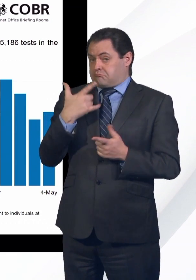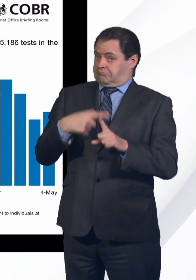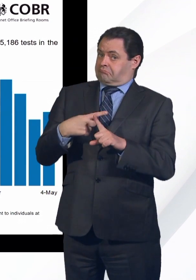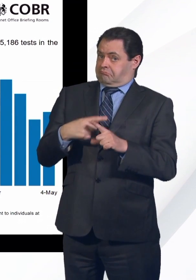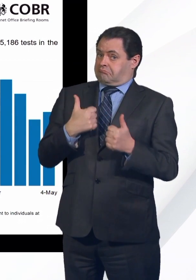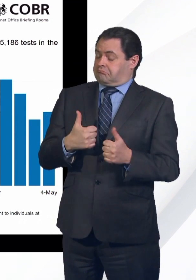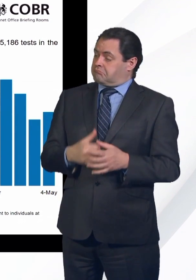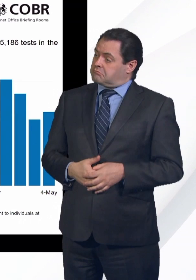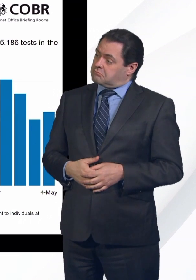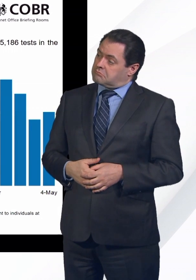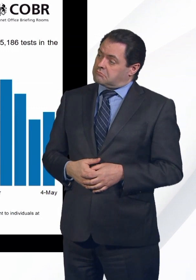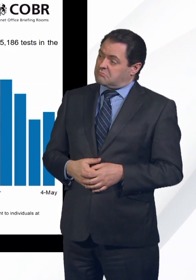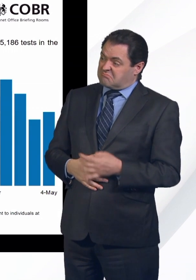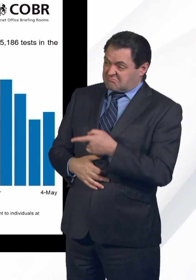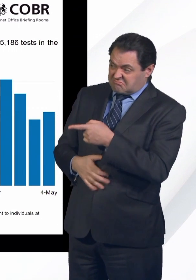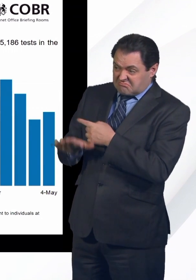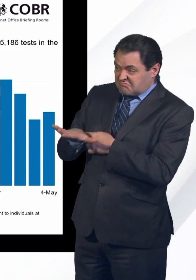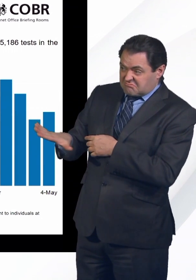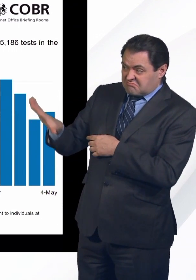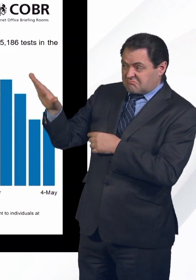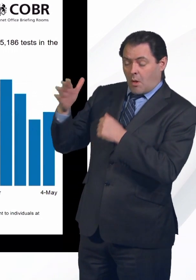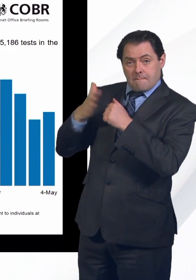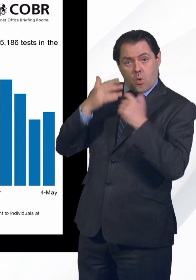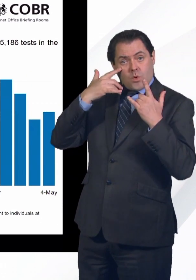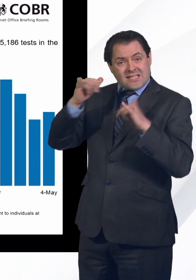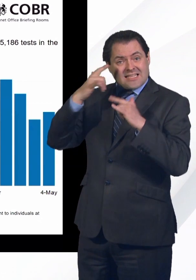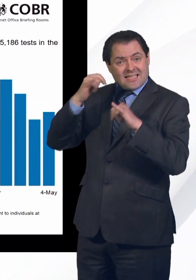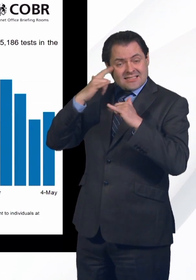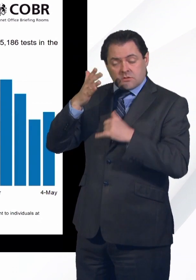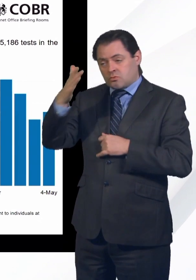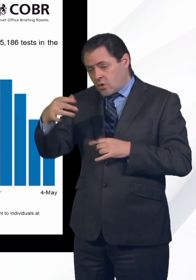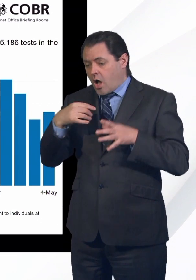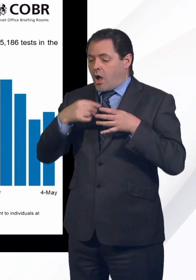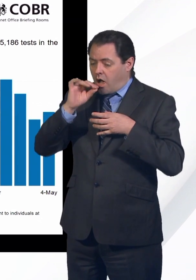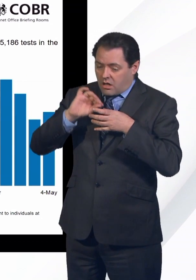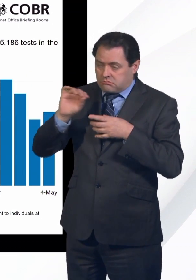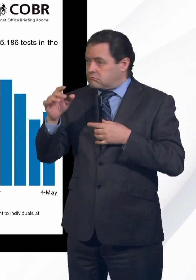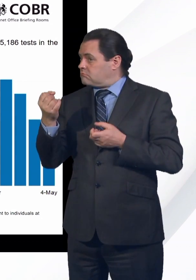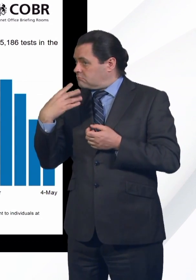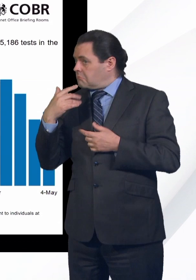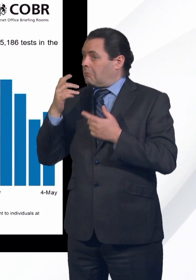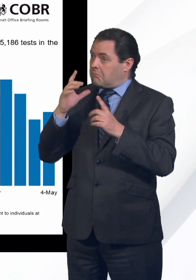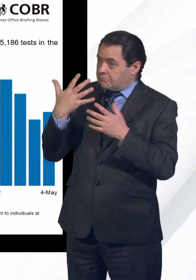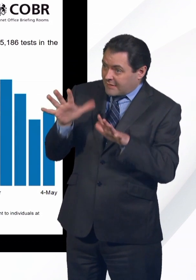are going up, people are using testing services more, and we are well within our capacity